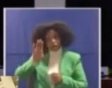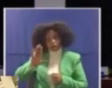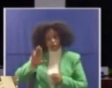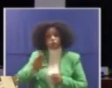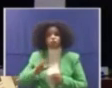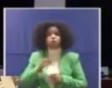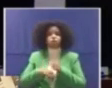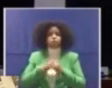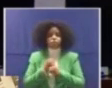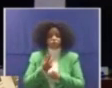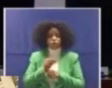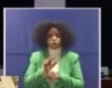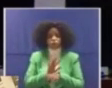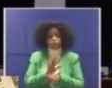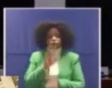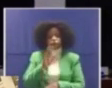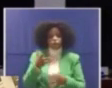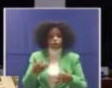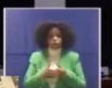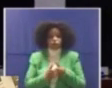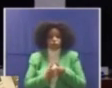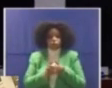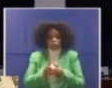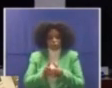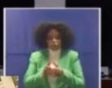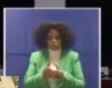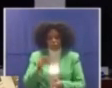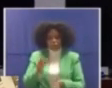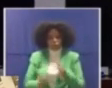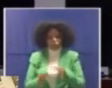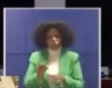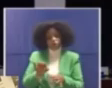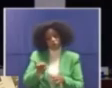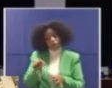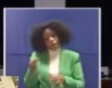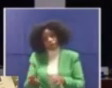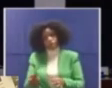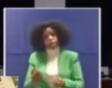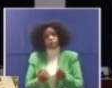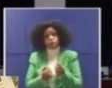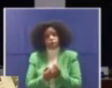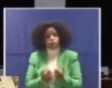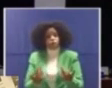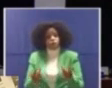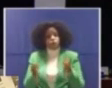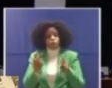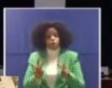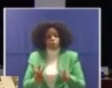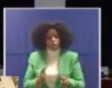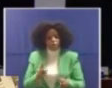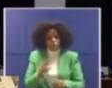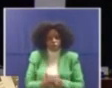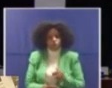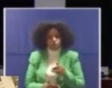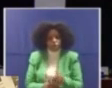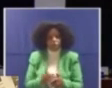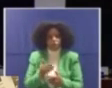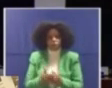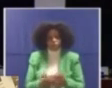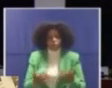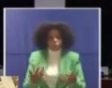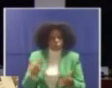lend political and other support to the South Sudan peace process. Evidently, the work of the special